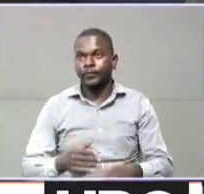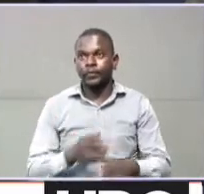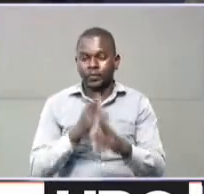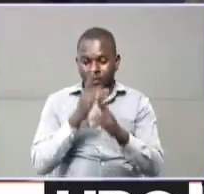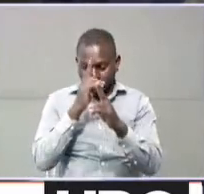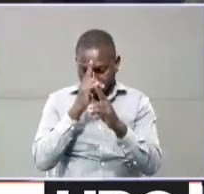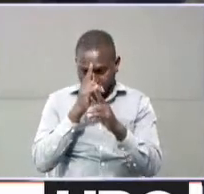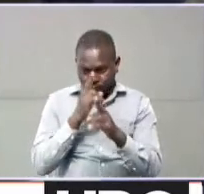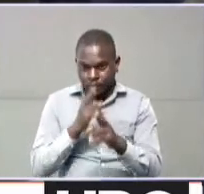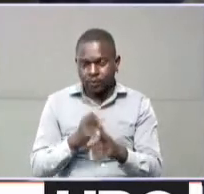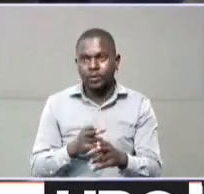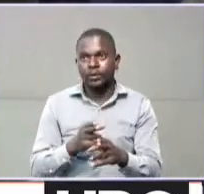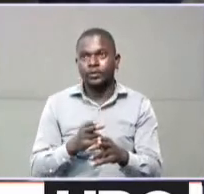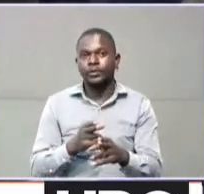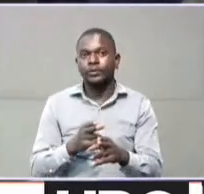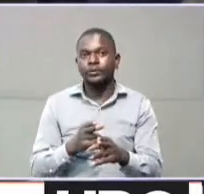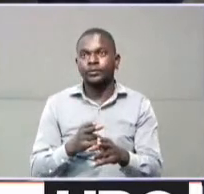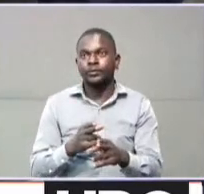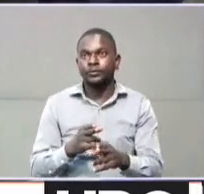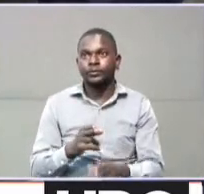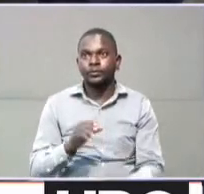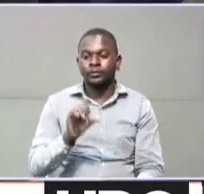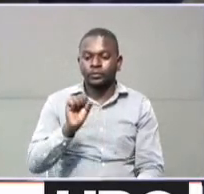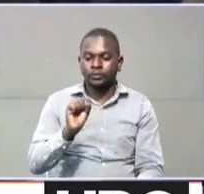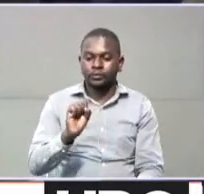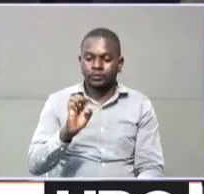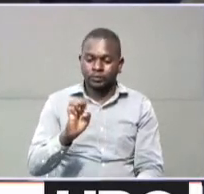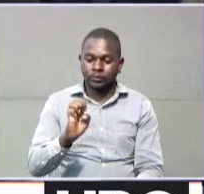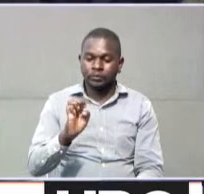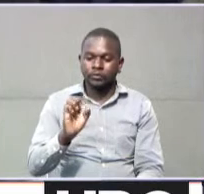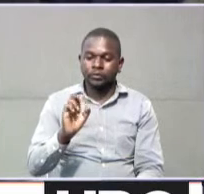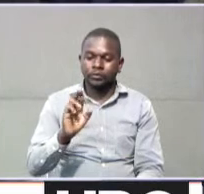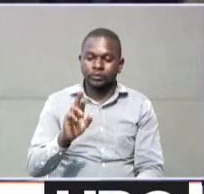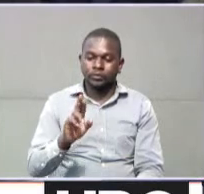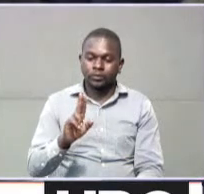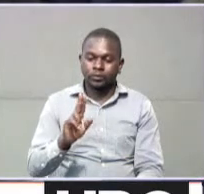and the honourable celebrity deputy